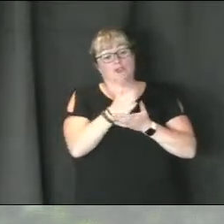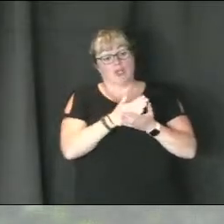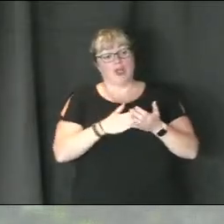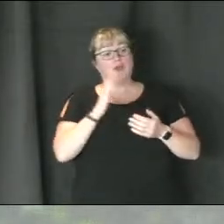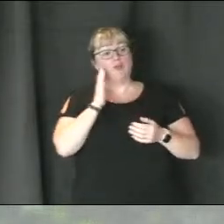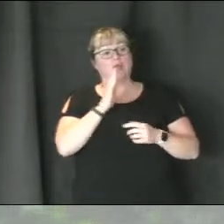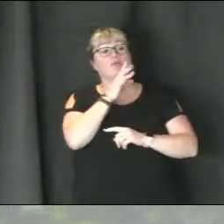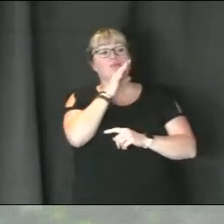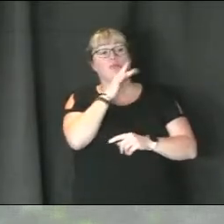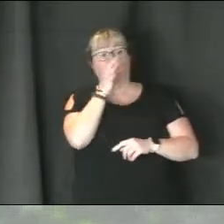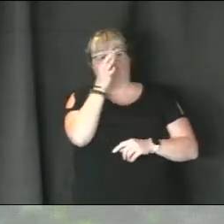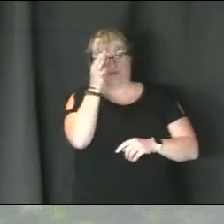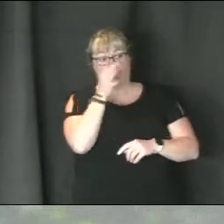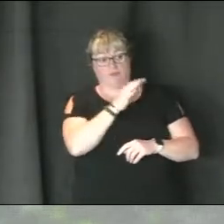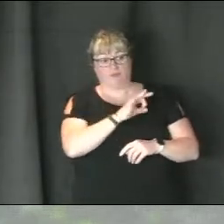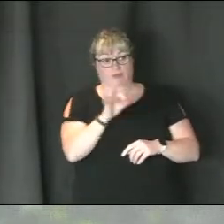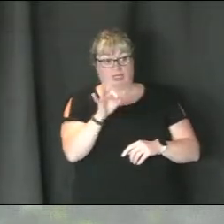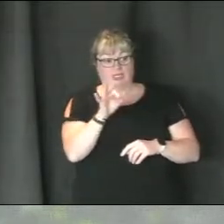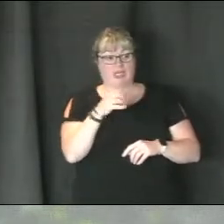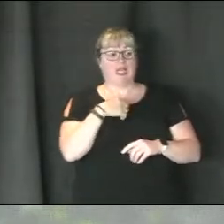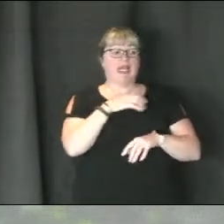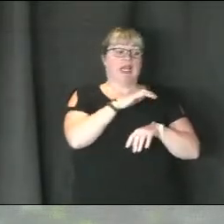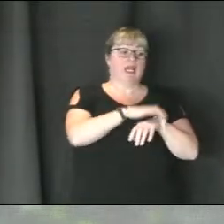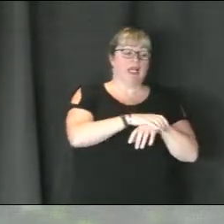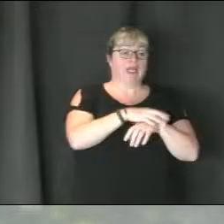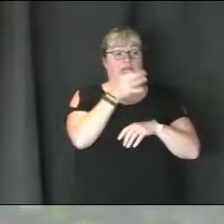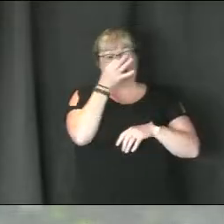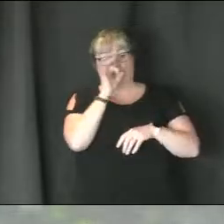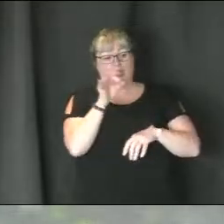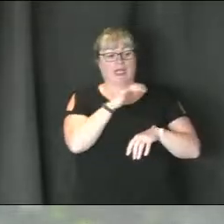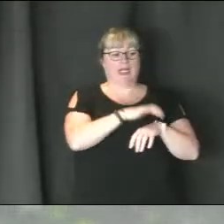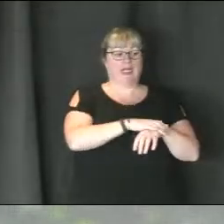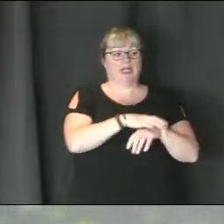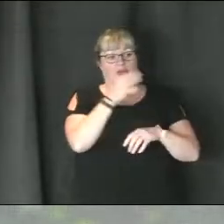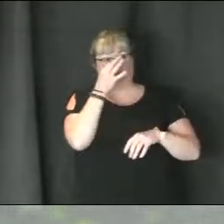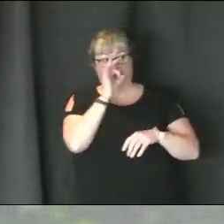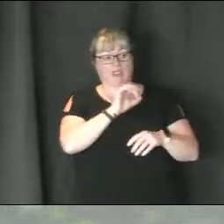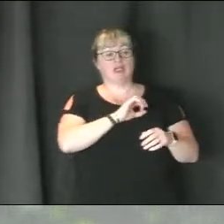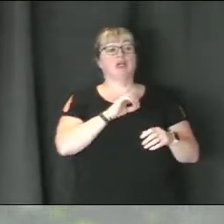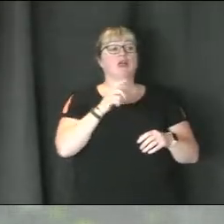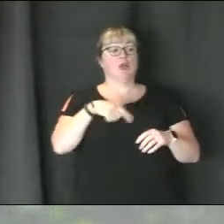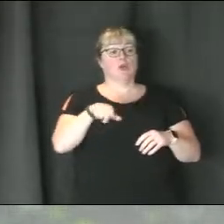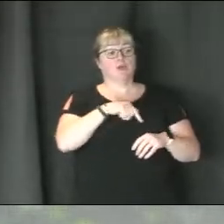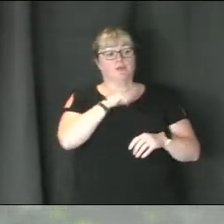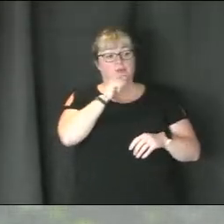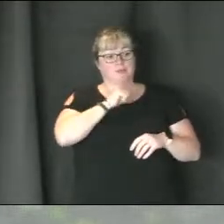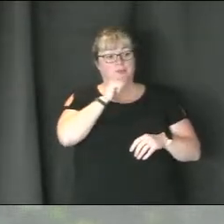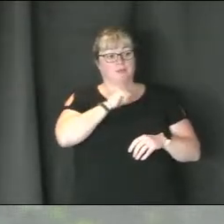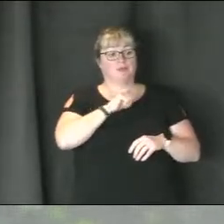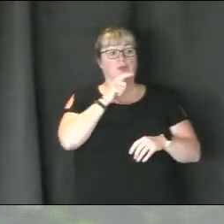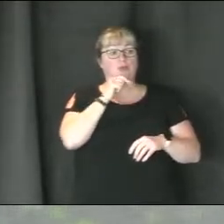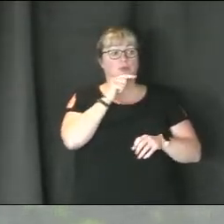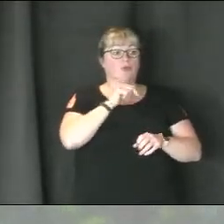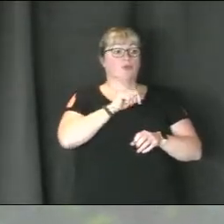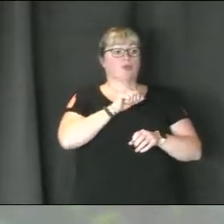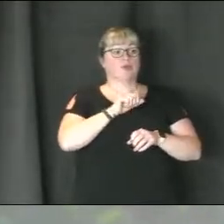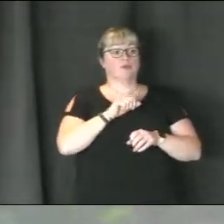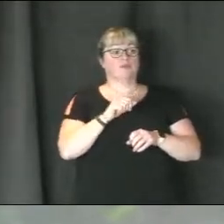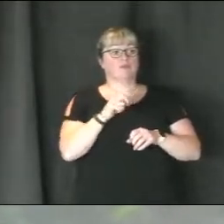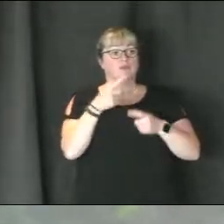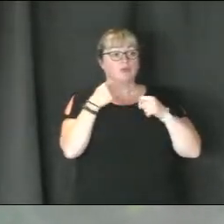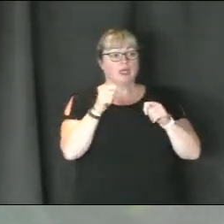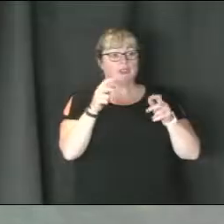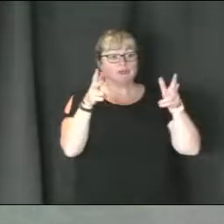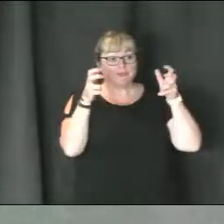you in French at times throughout this event this morning, but please bear with me for those who may be translating. And I want to